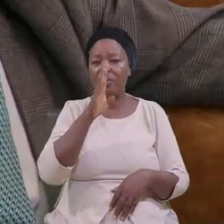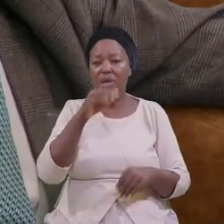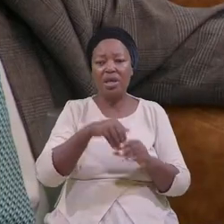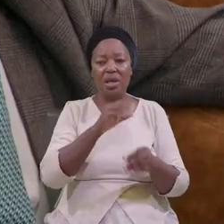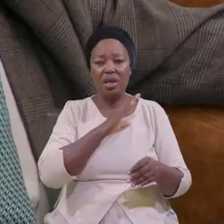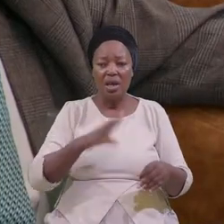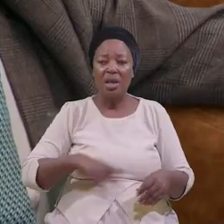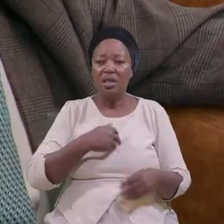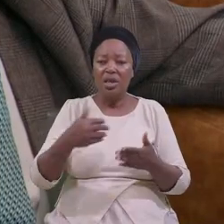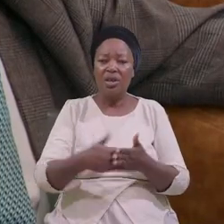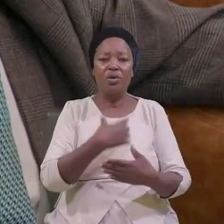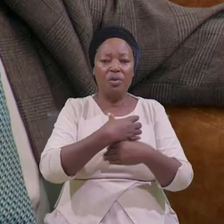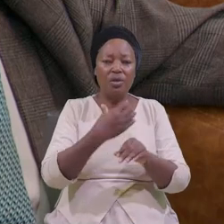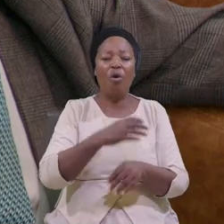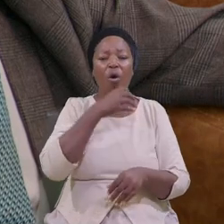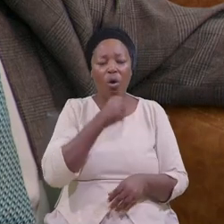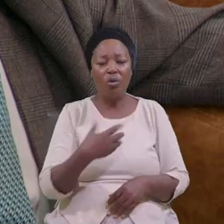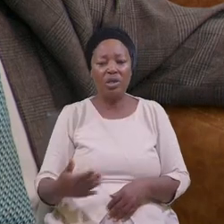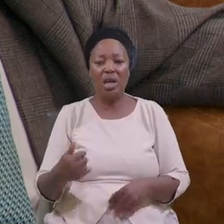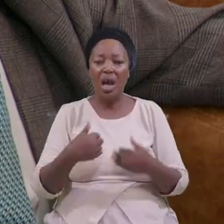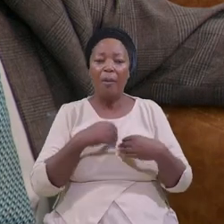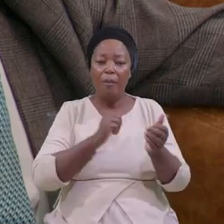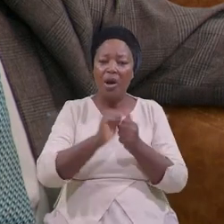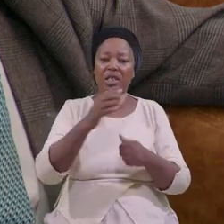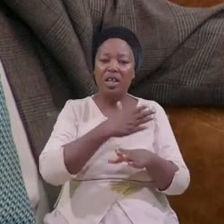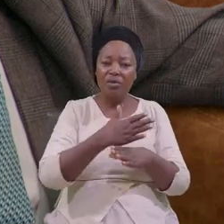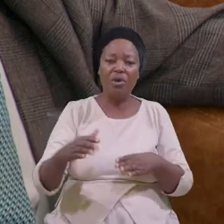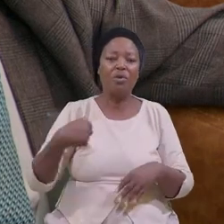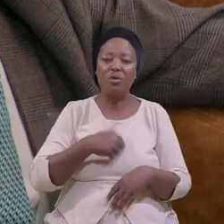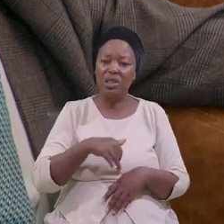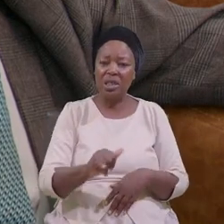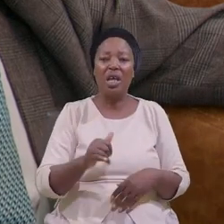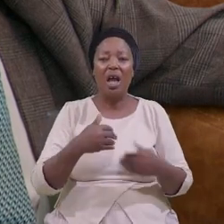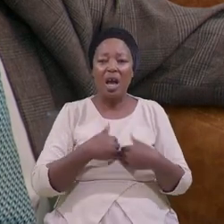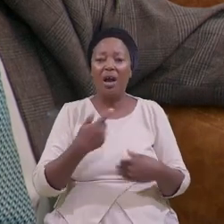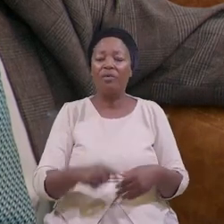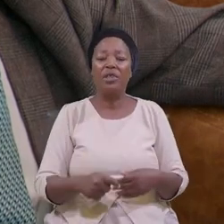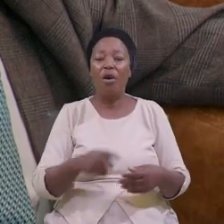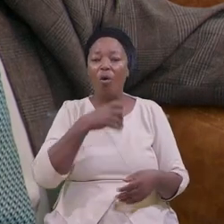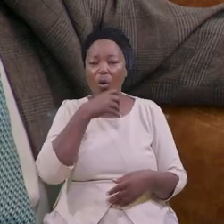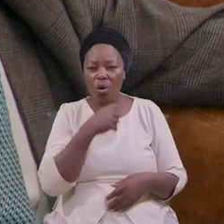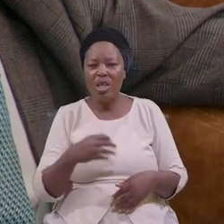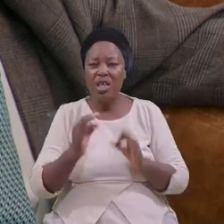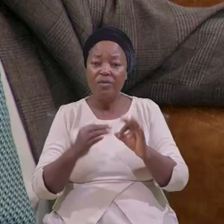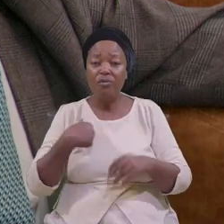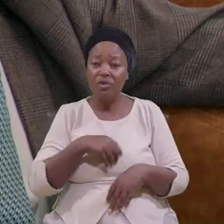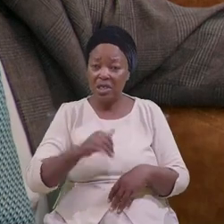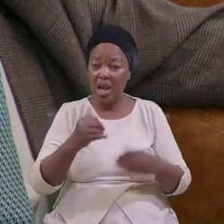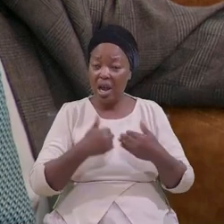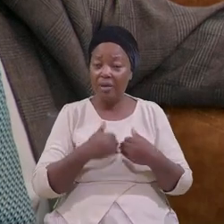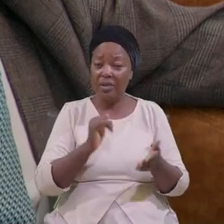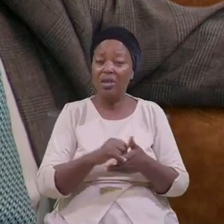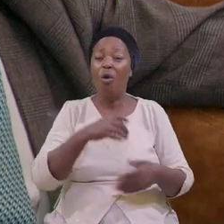are passed away. If we still have the old sinfulness and the old